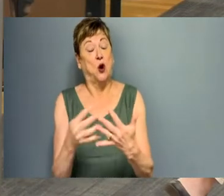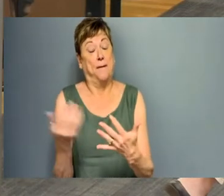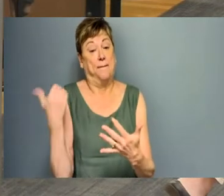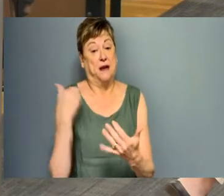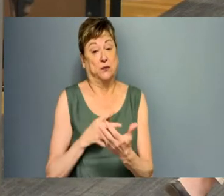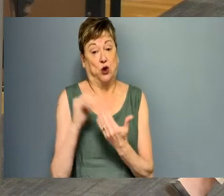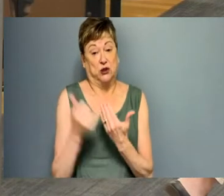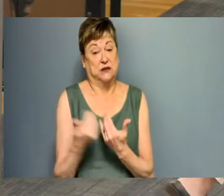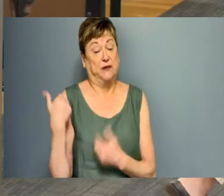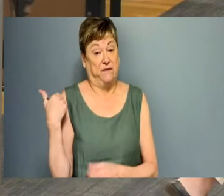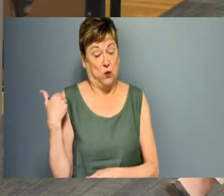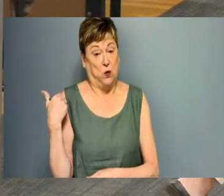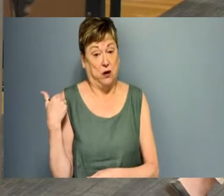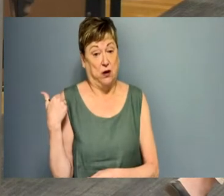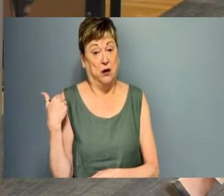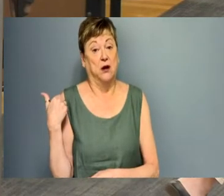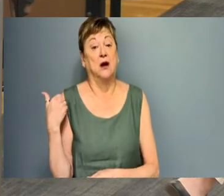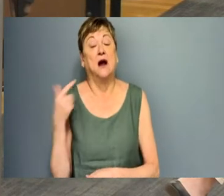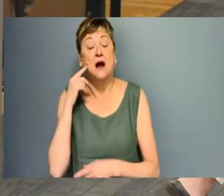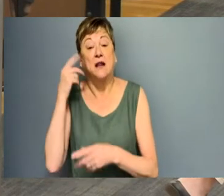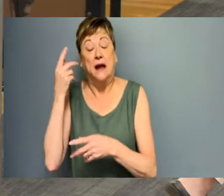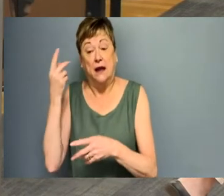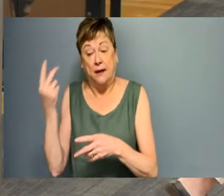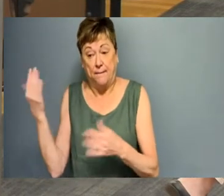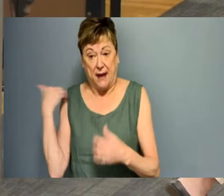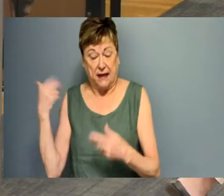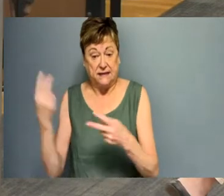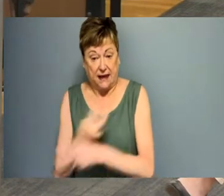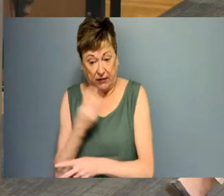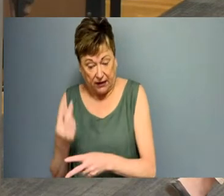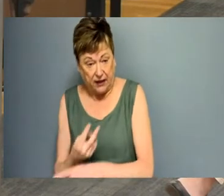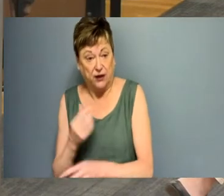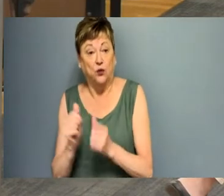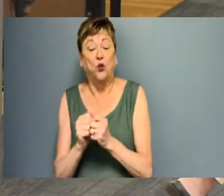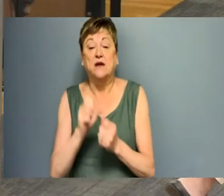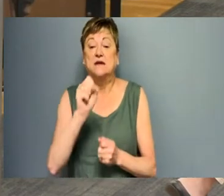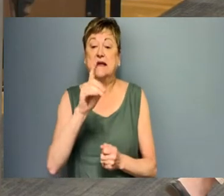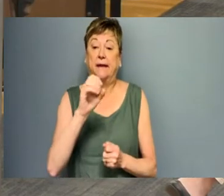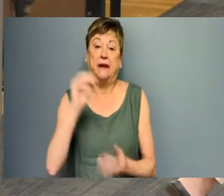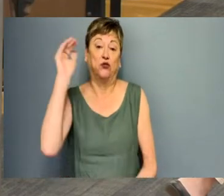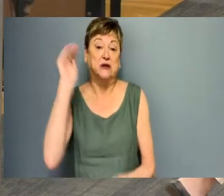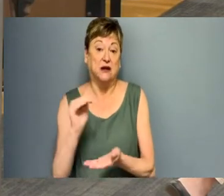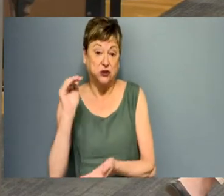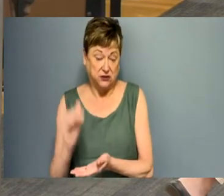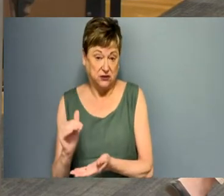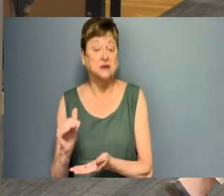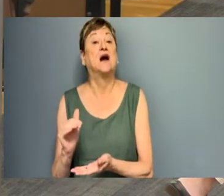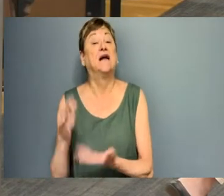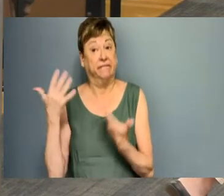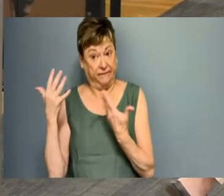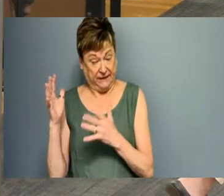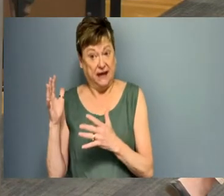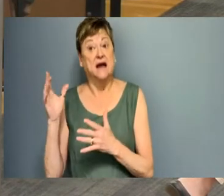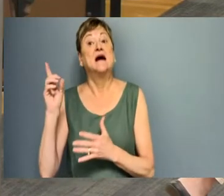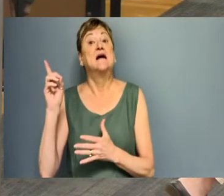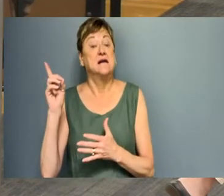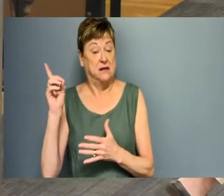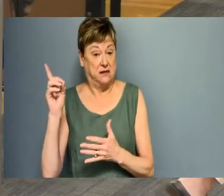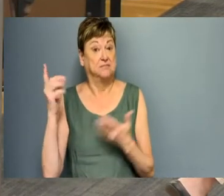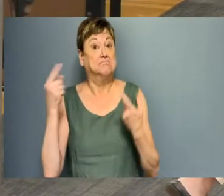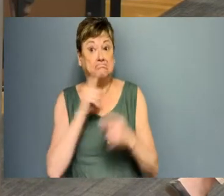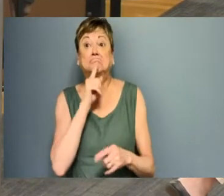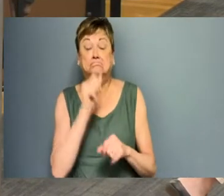once calculated with their nutrient and sediment reductions, did have an impact on what the state set as a